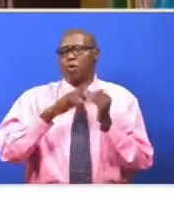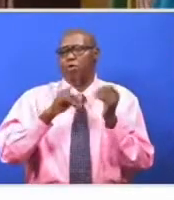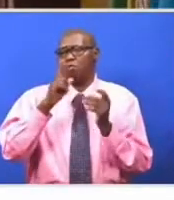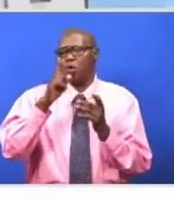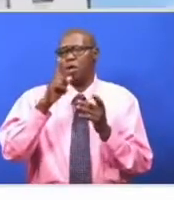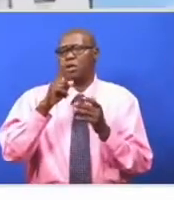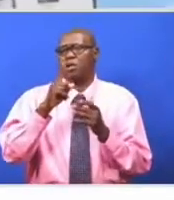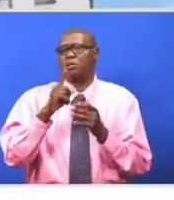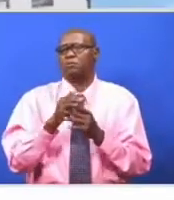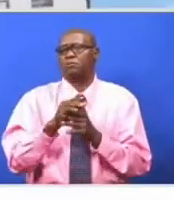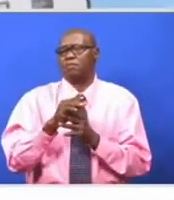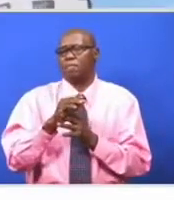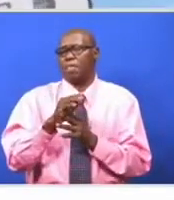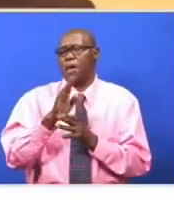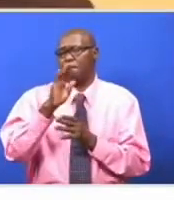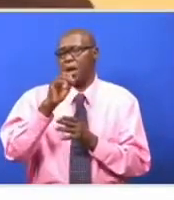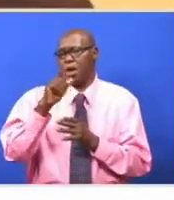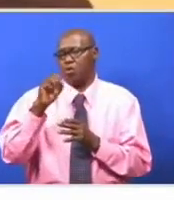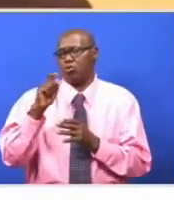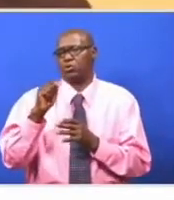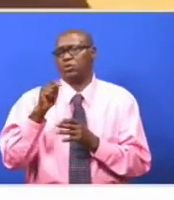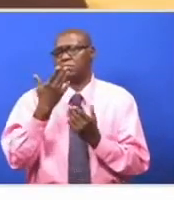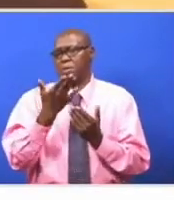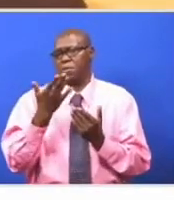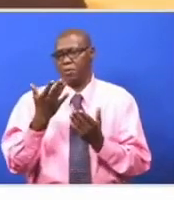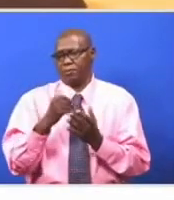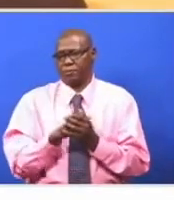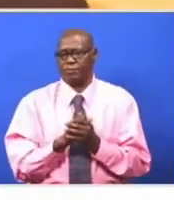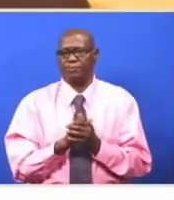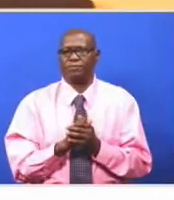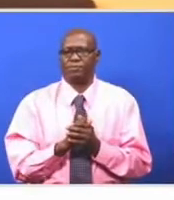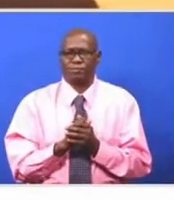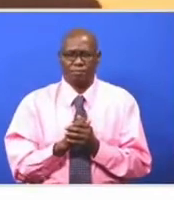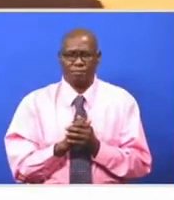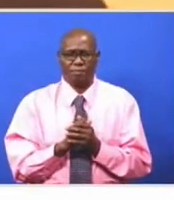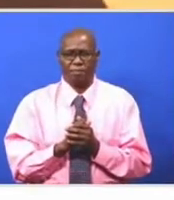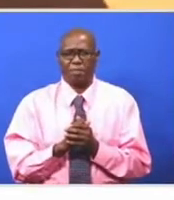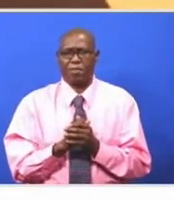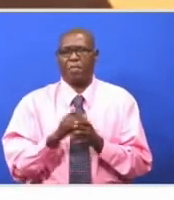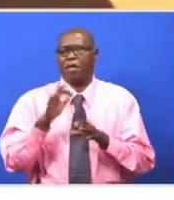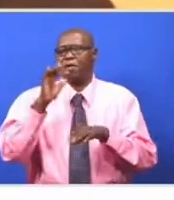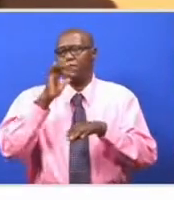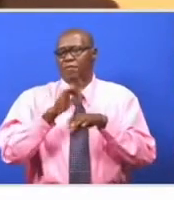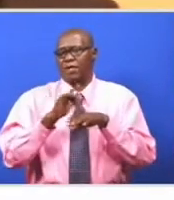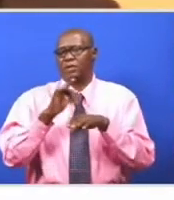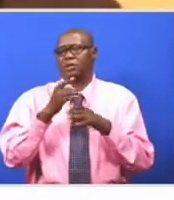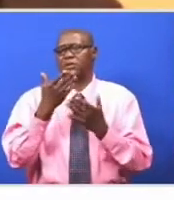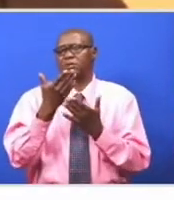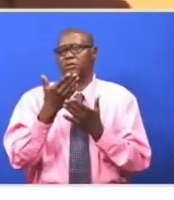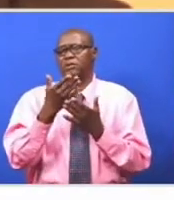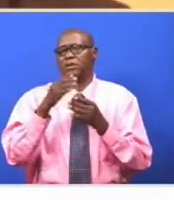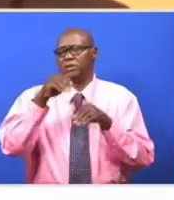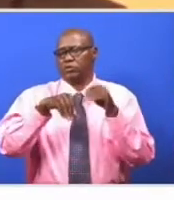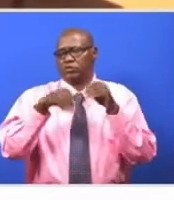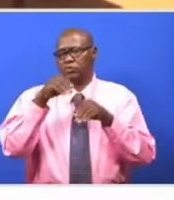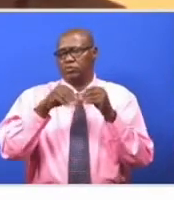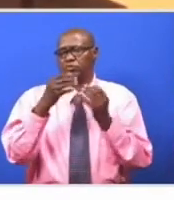with politicians during the voting exercise. The affixing of the results form at the polling